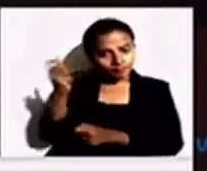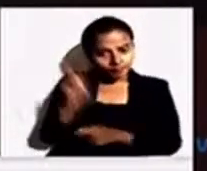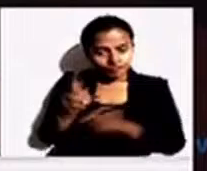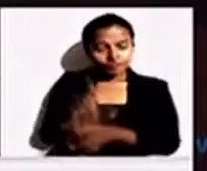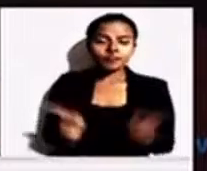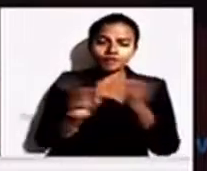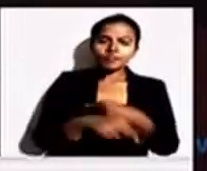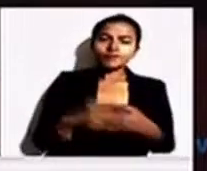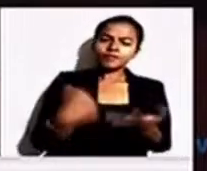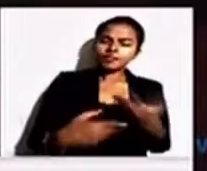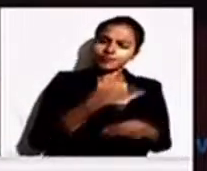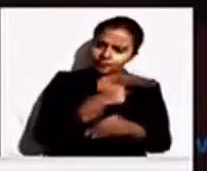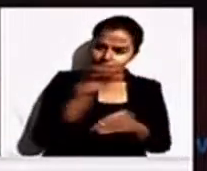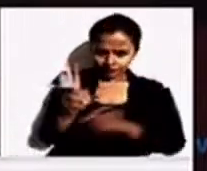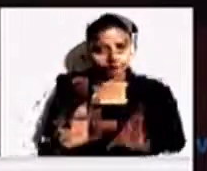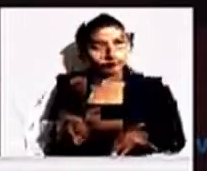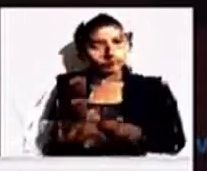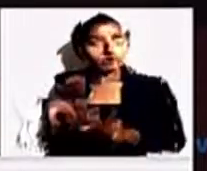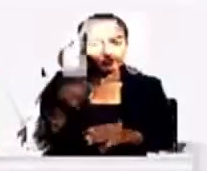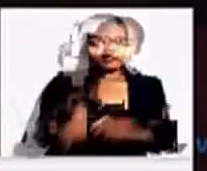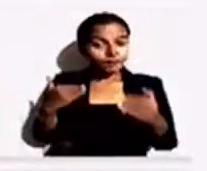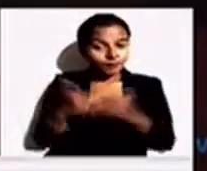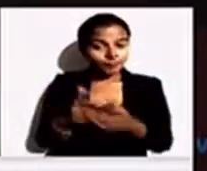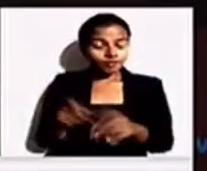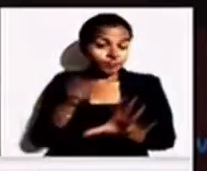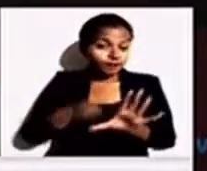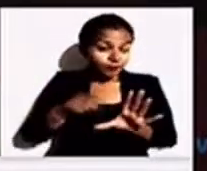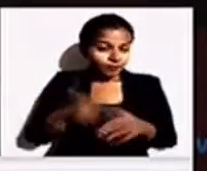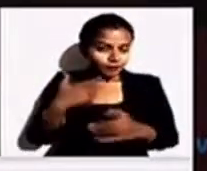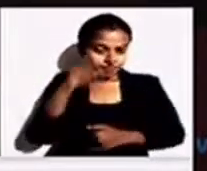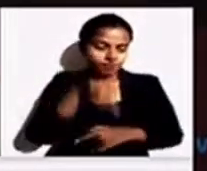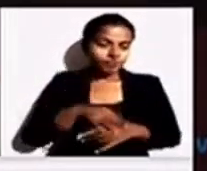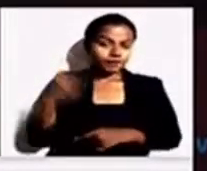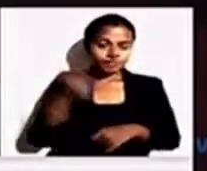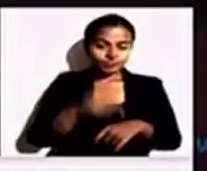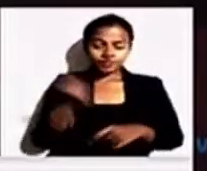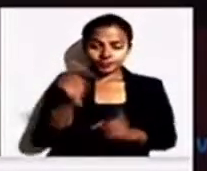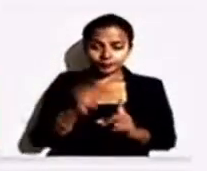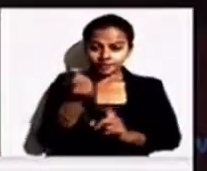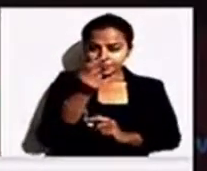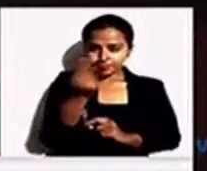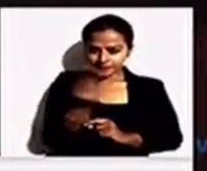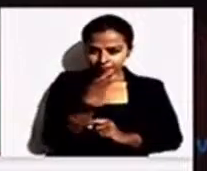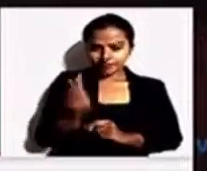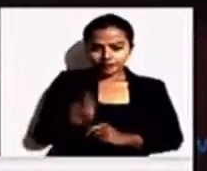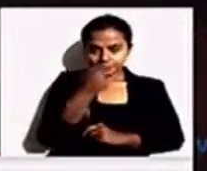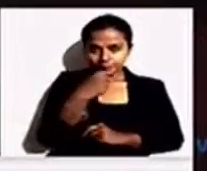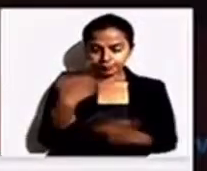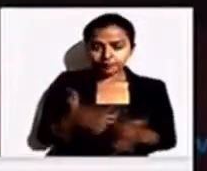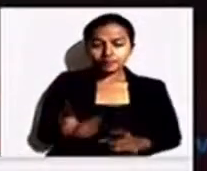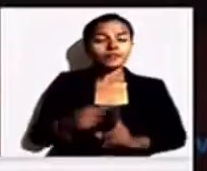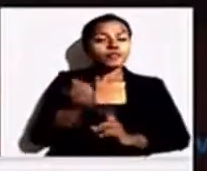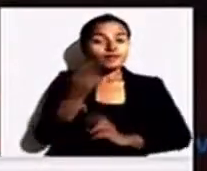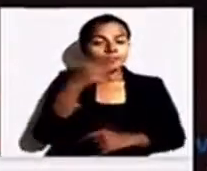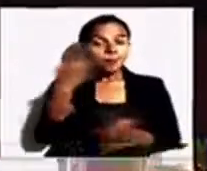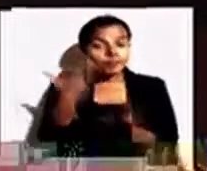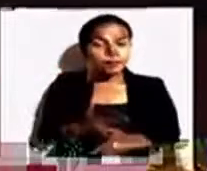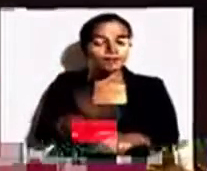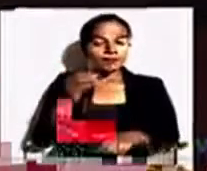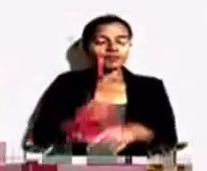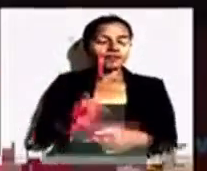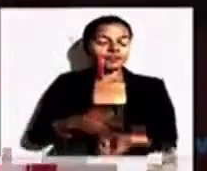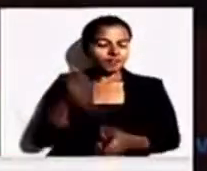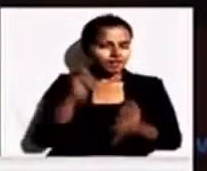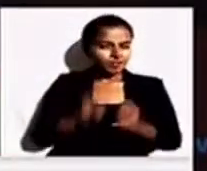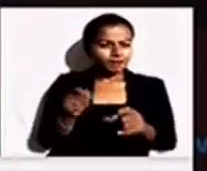when they conducted a trial run by providing two tablets daily to the inmates. Those who consumed the pill had injured themselves. There is evidence to substantiate